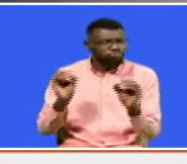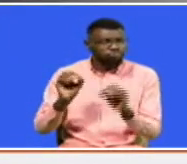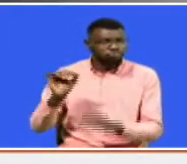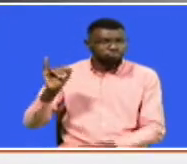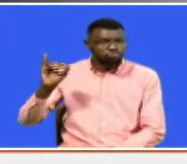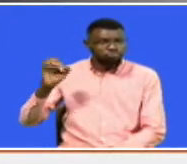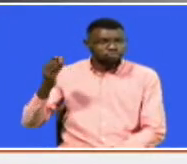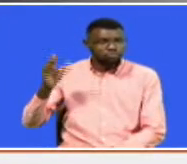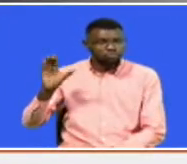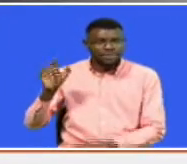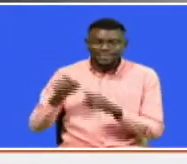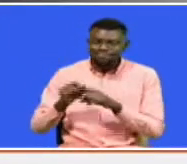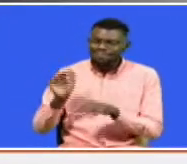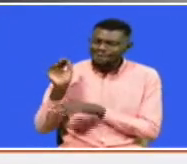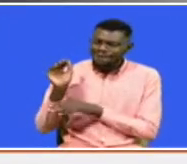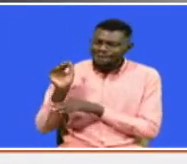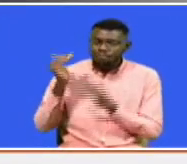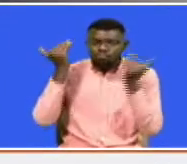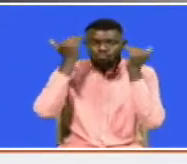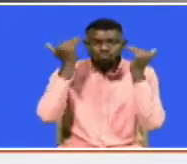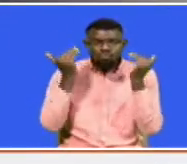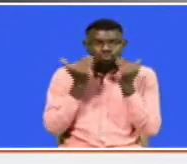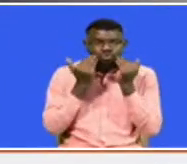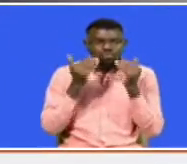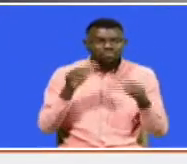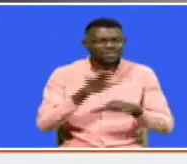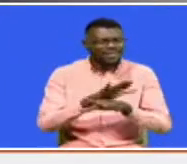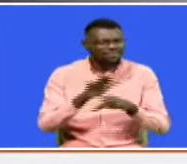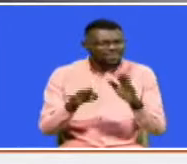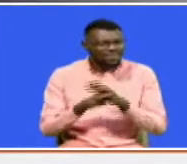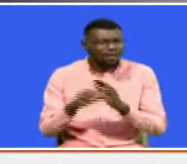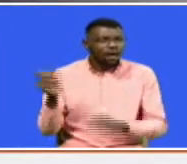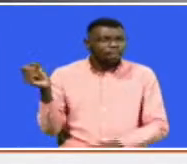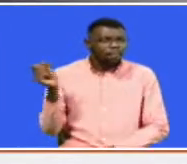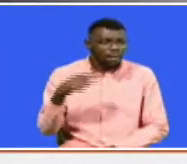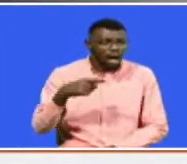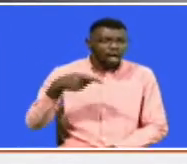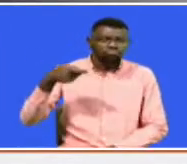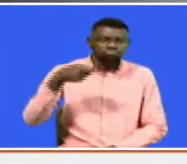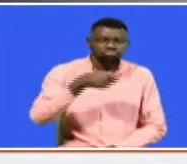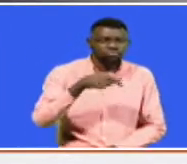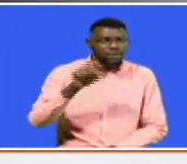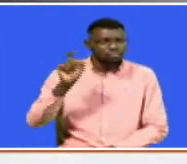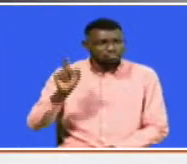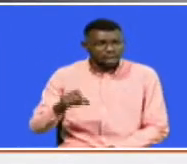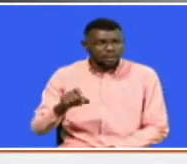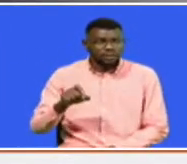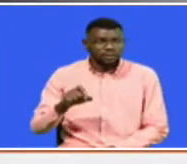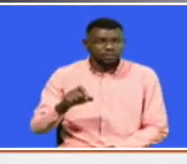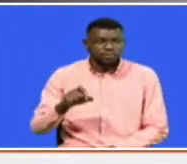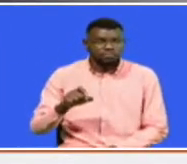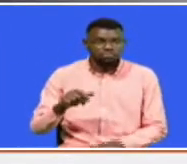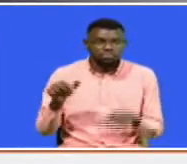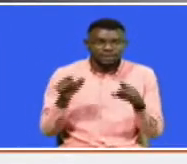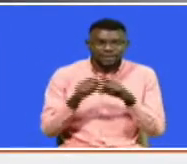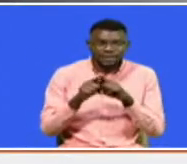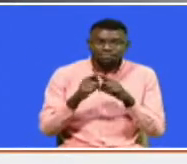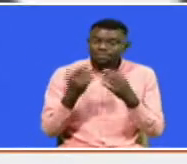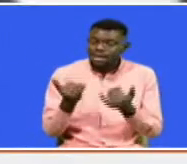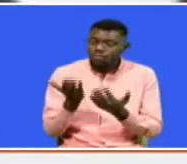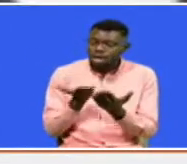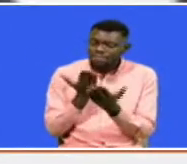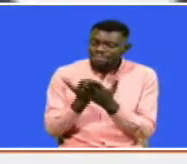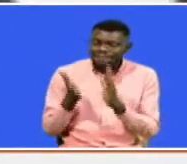while further urging the court to ensure all her privileges that have been withdrawn reinstated. In the urgent